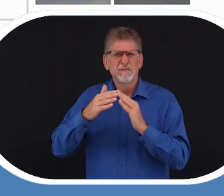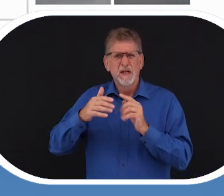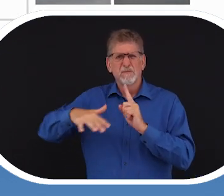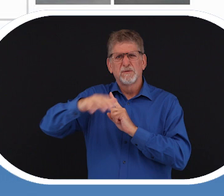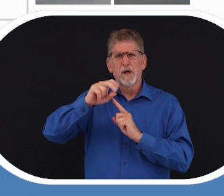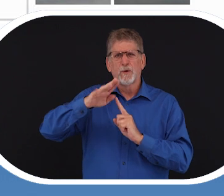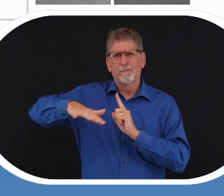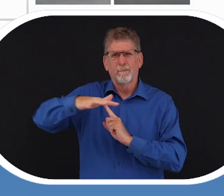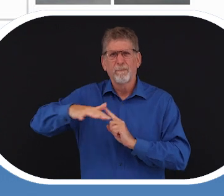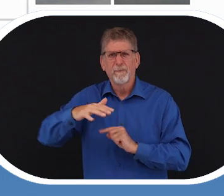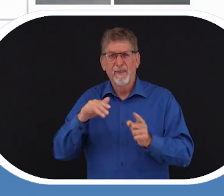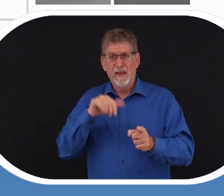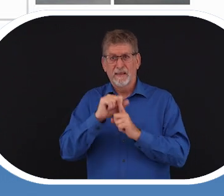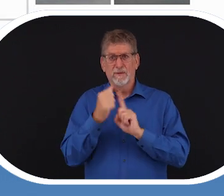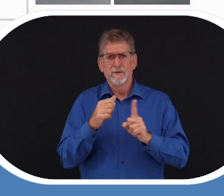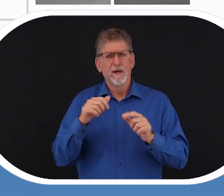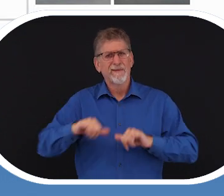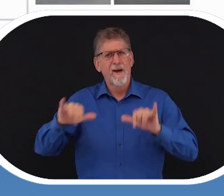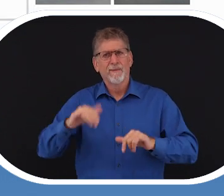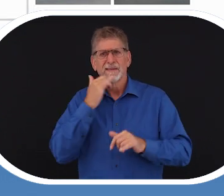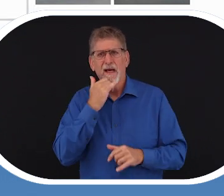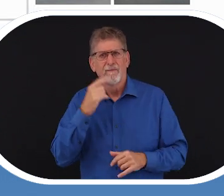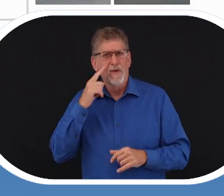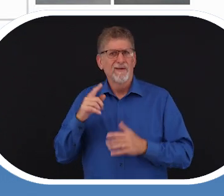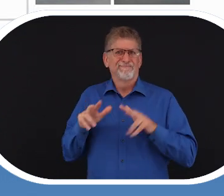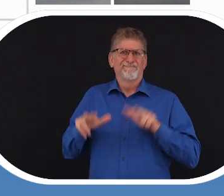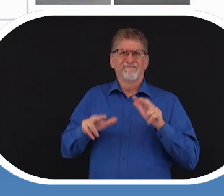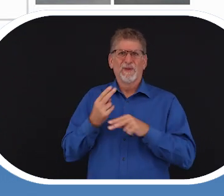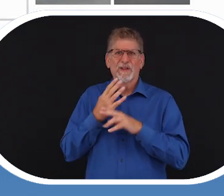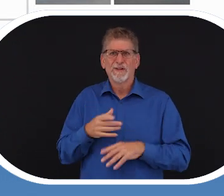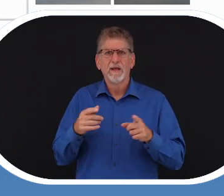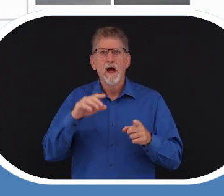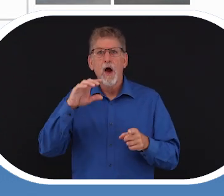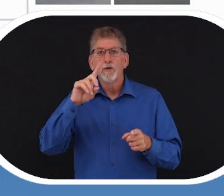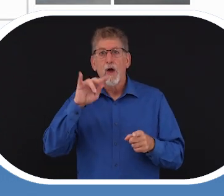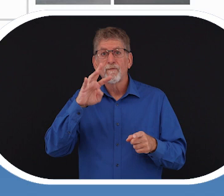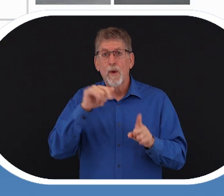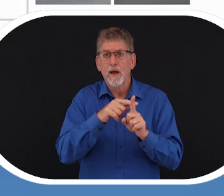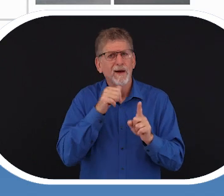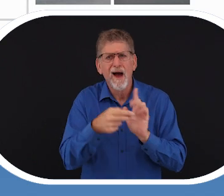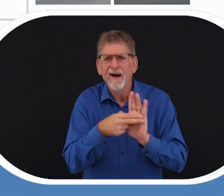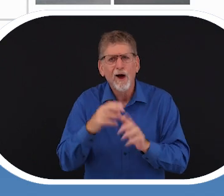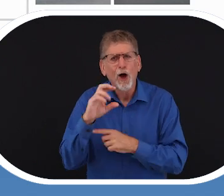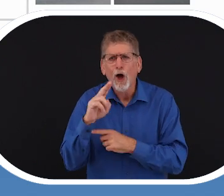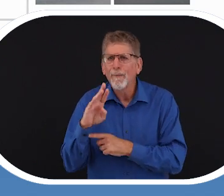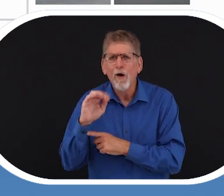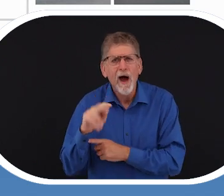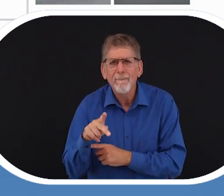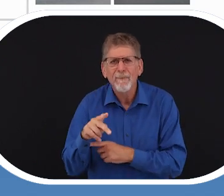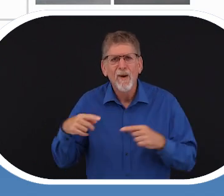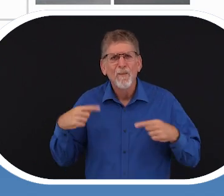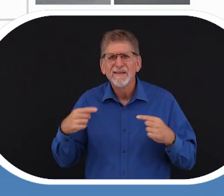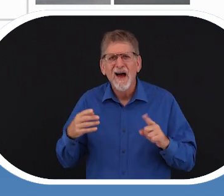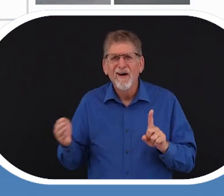common mistake, especially for novice users, a driveway is not a curb ramp. While wheelchair users might use it to get down to the roadway, it's often a